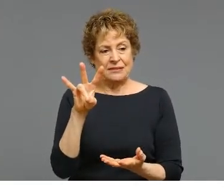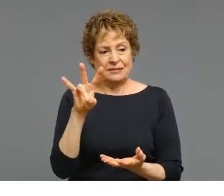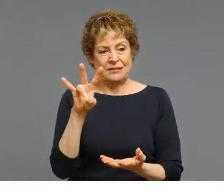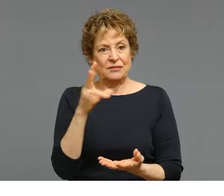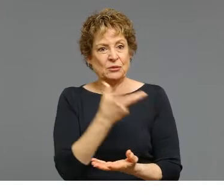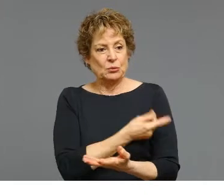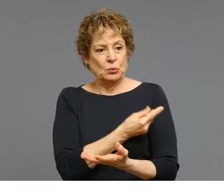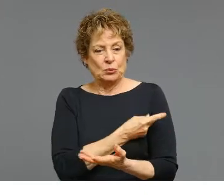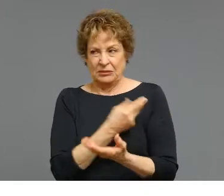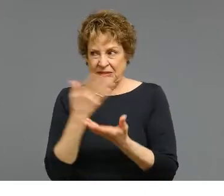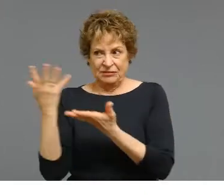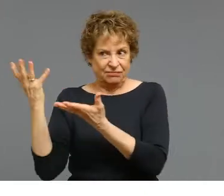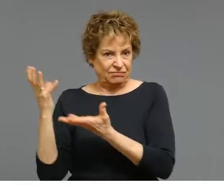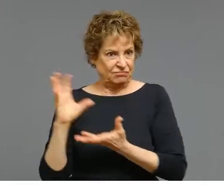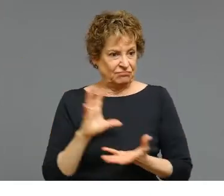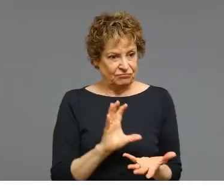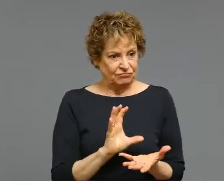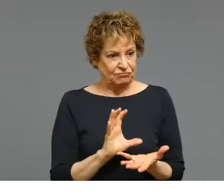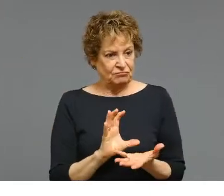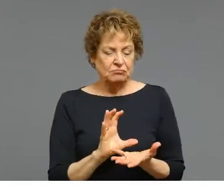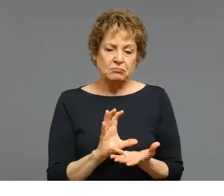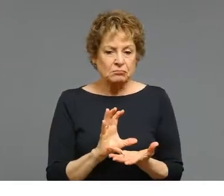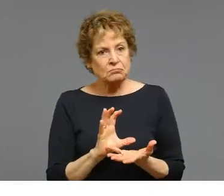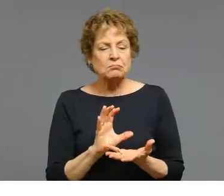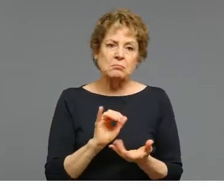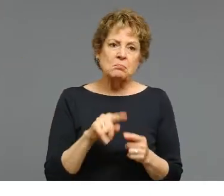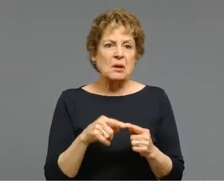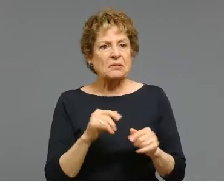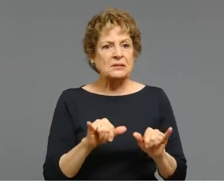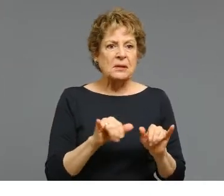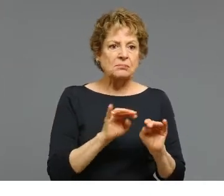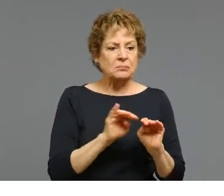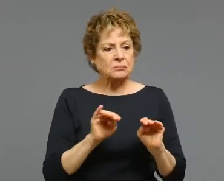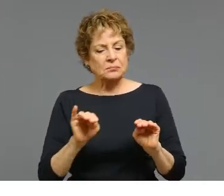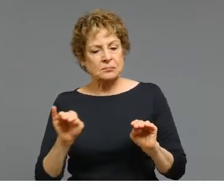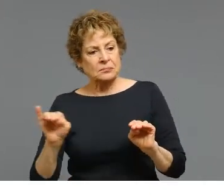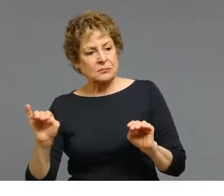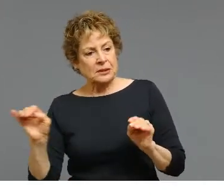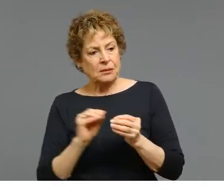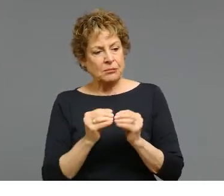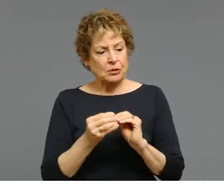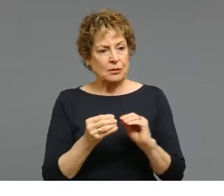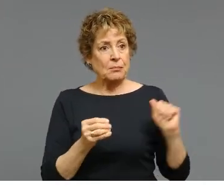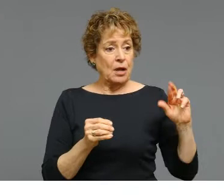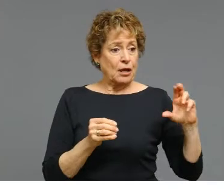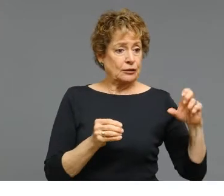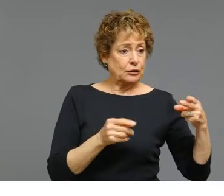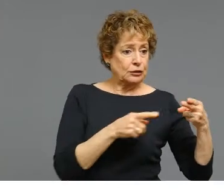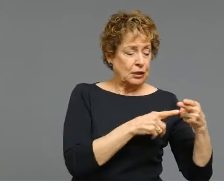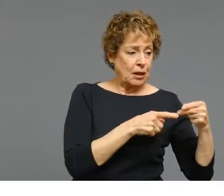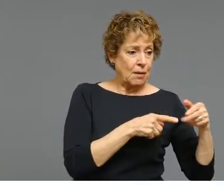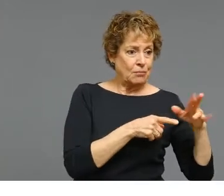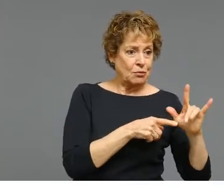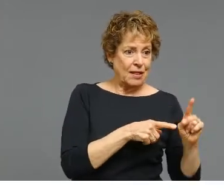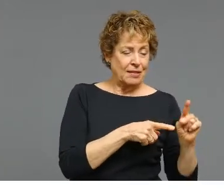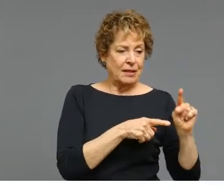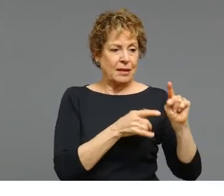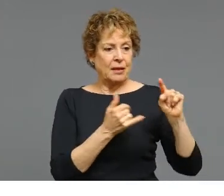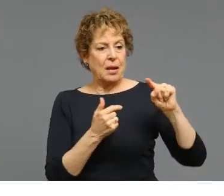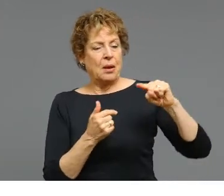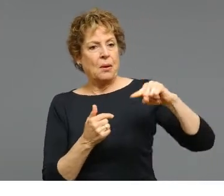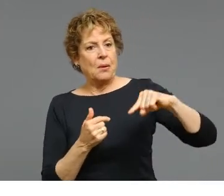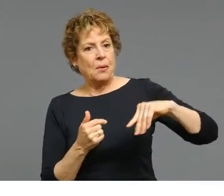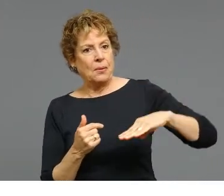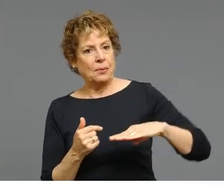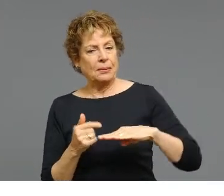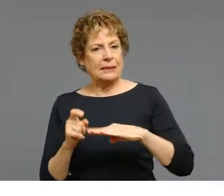doses are staying relatively stable after an uptick in March and April. We continue to offer that